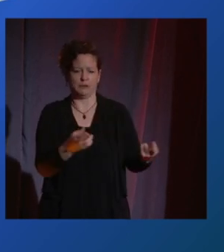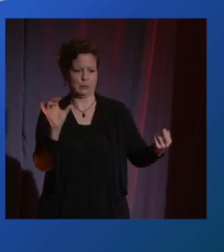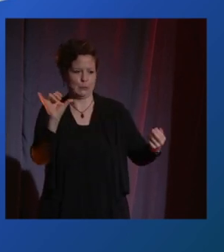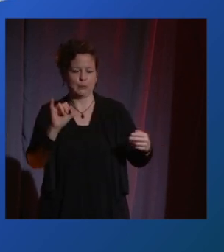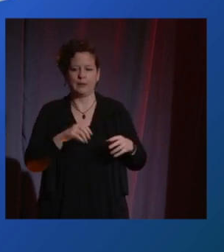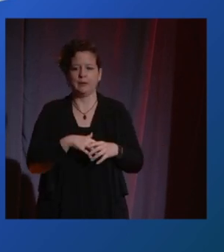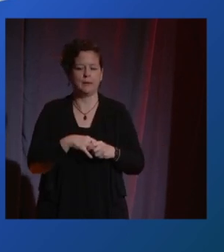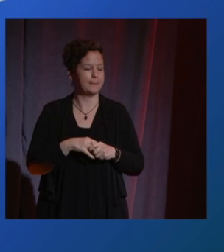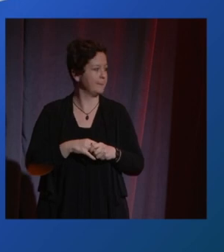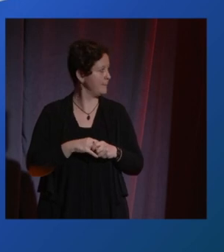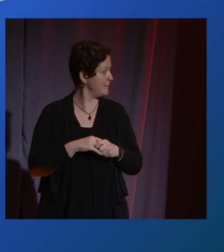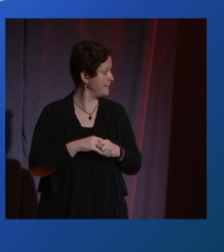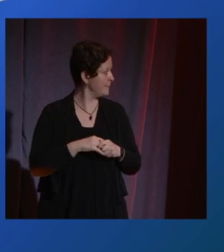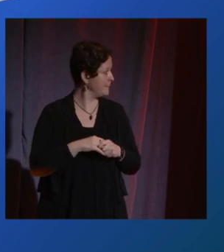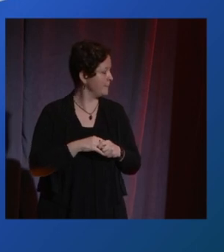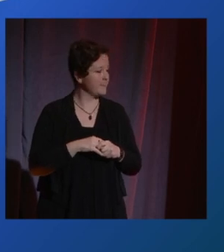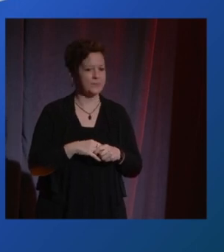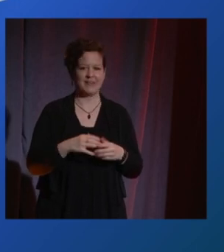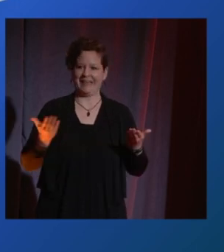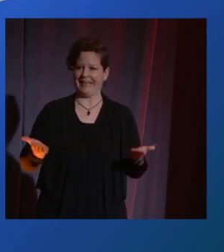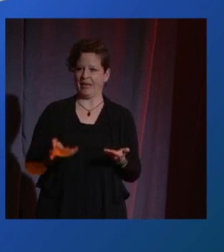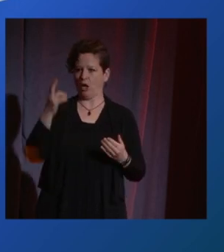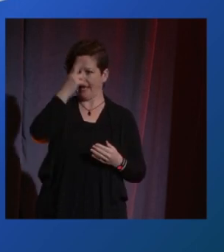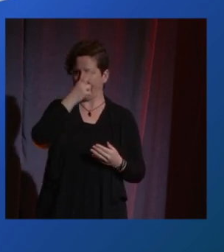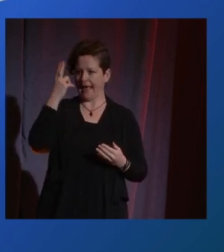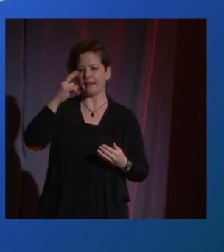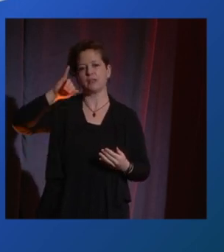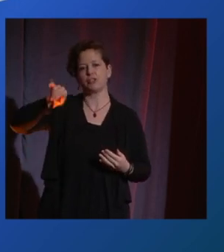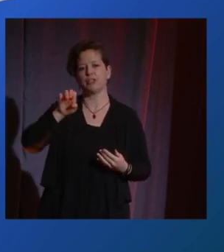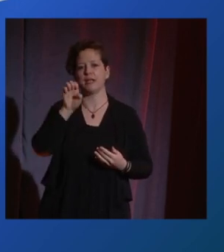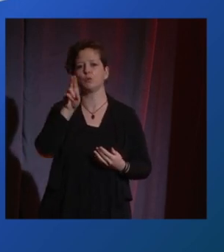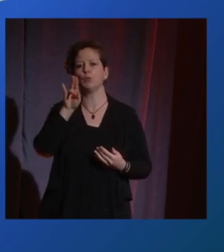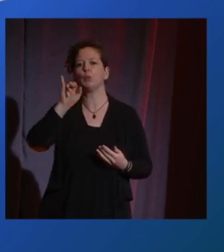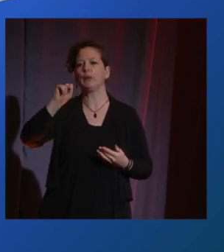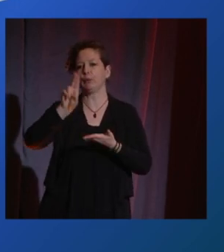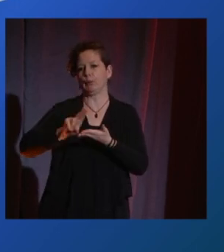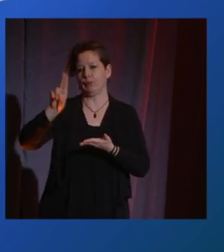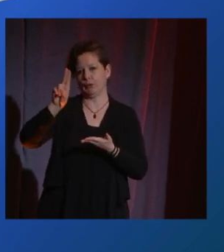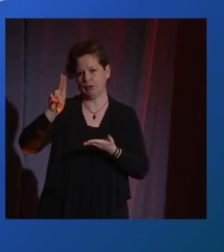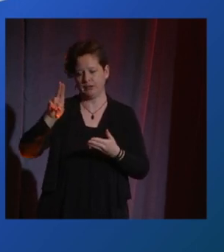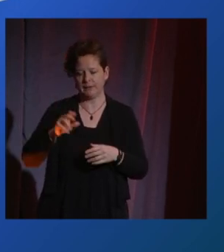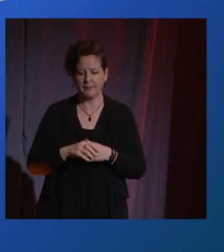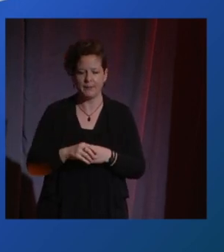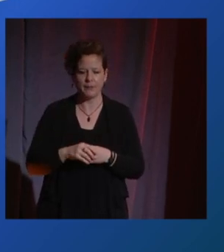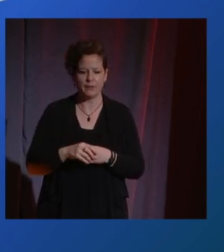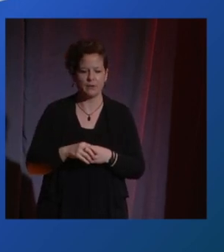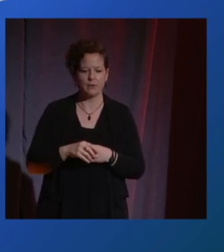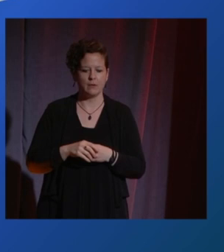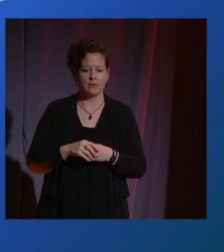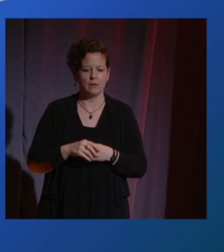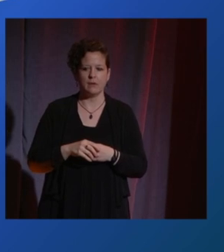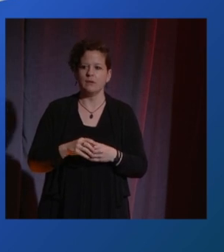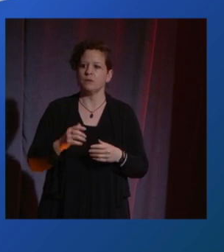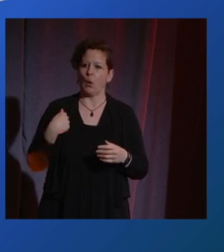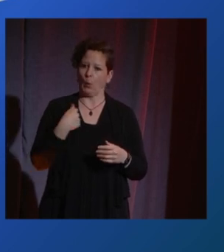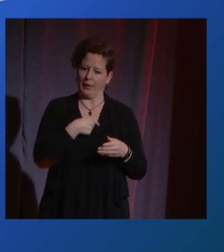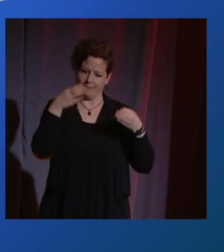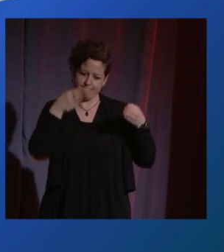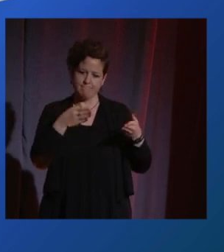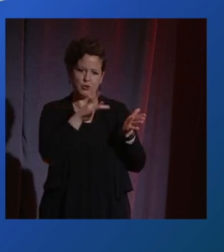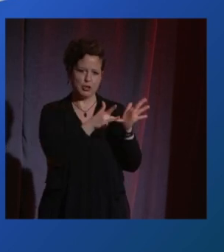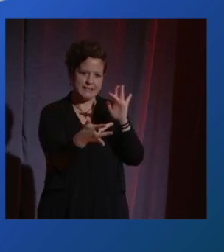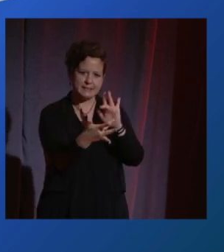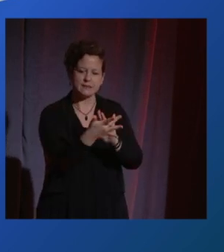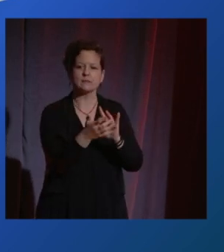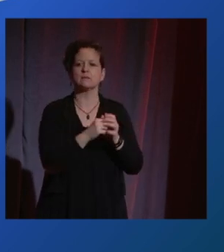initially we're Catholic Jesuit university here uh we come out of U the Society of Jesus and their Valu